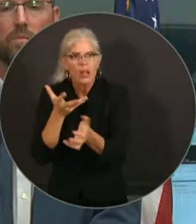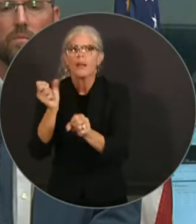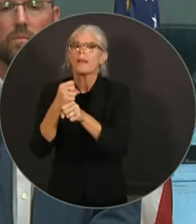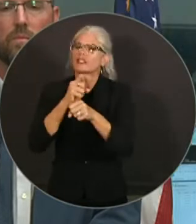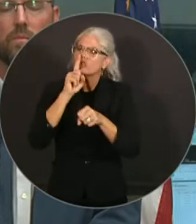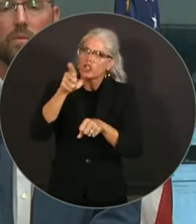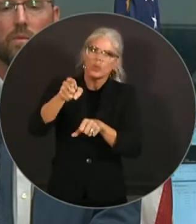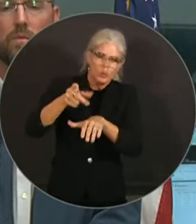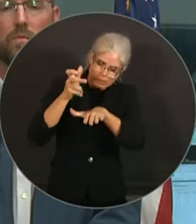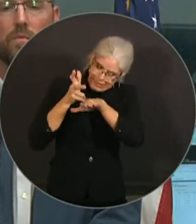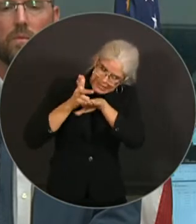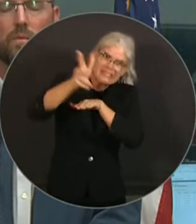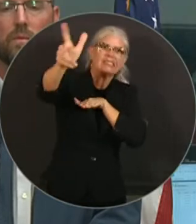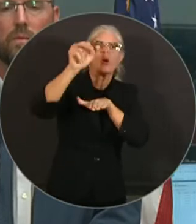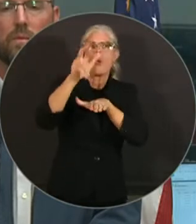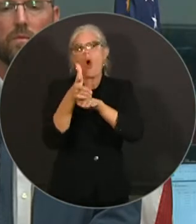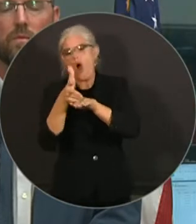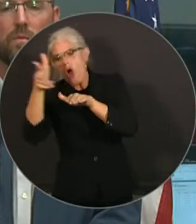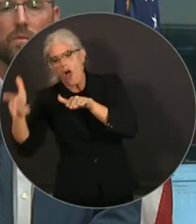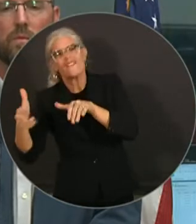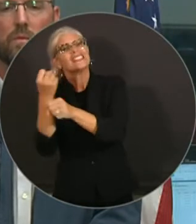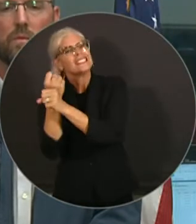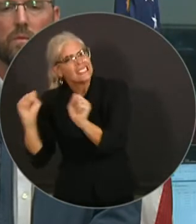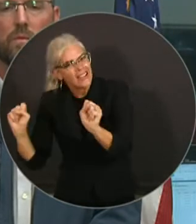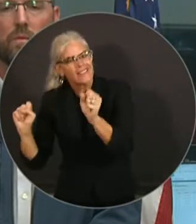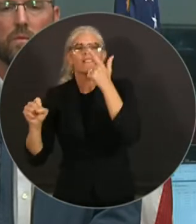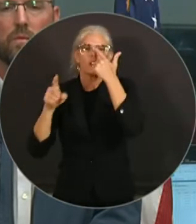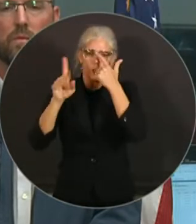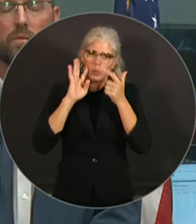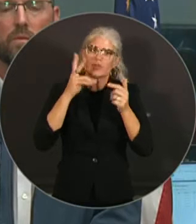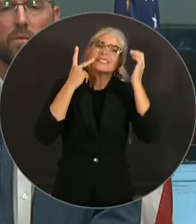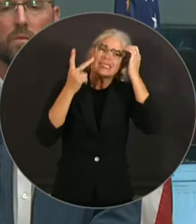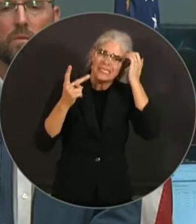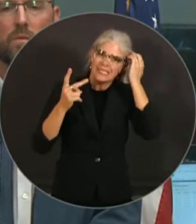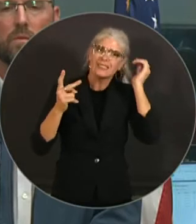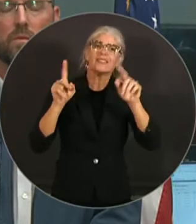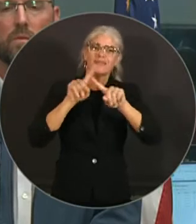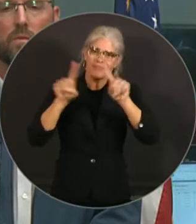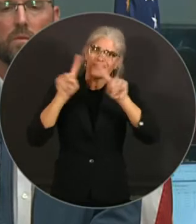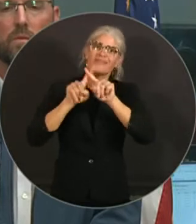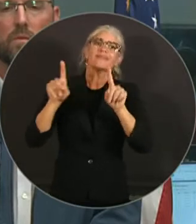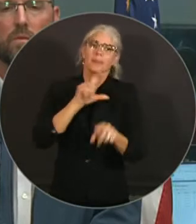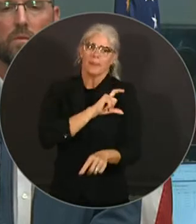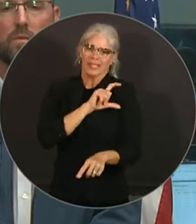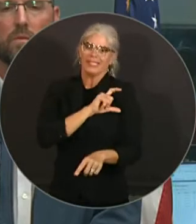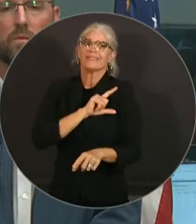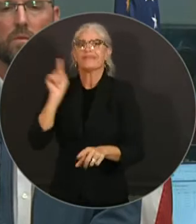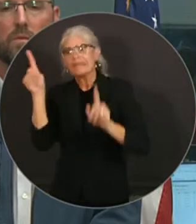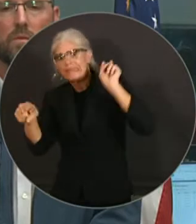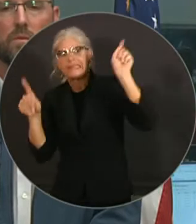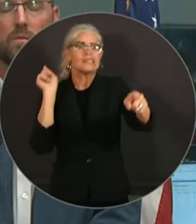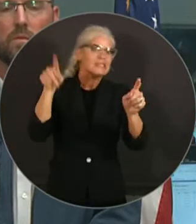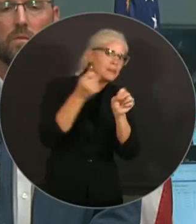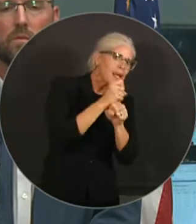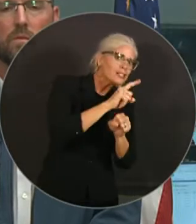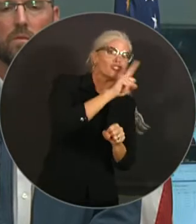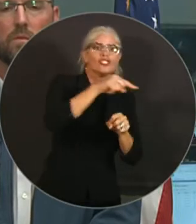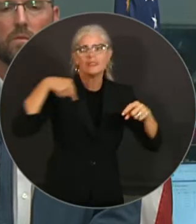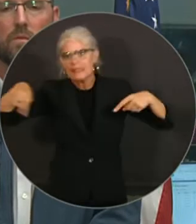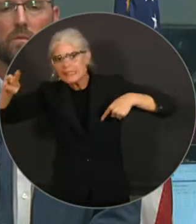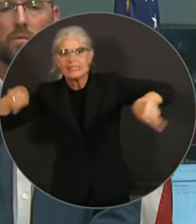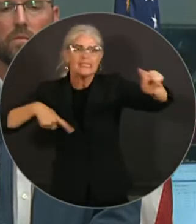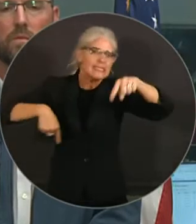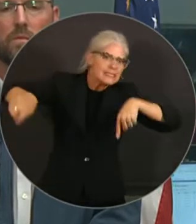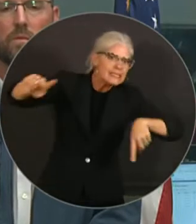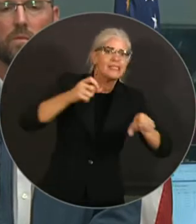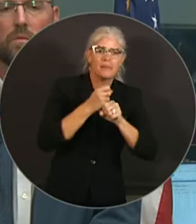system safely. You're going to see a high level of presence of law enforcement and state troopers as you go upon